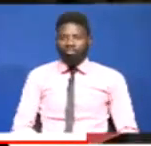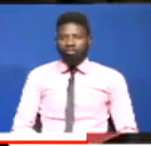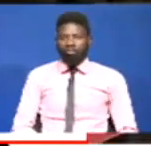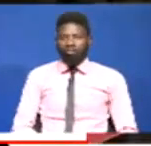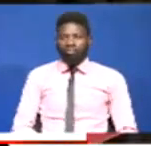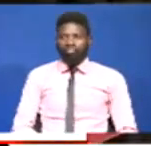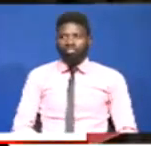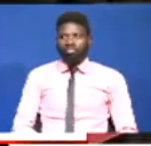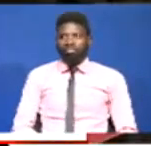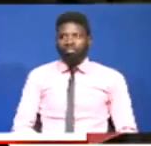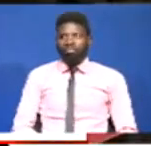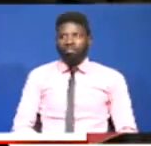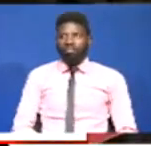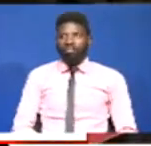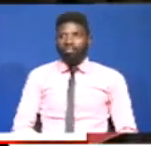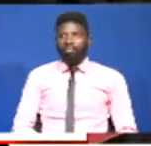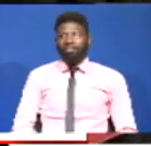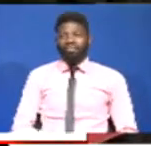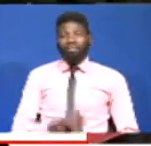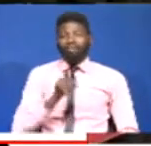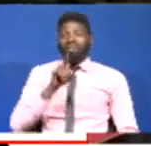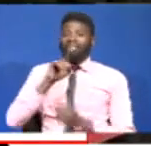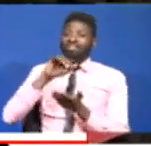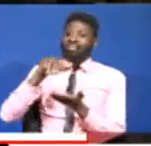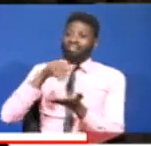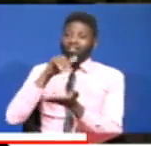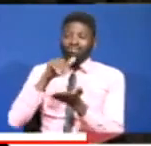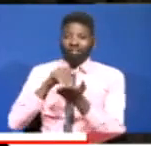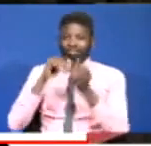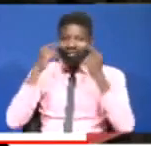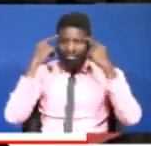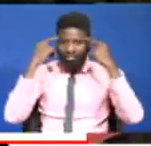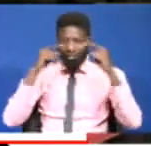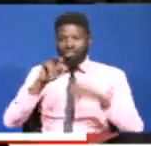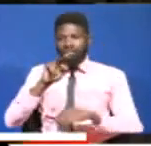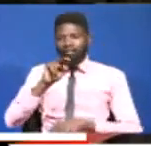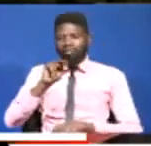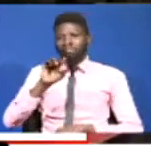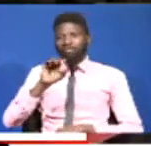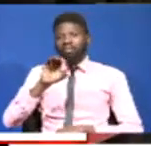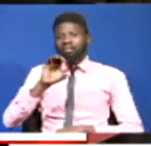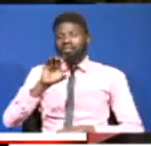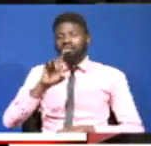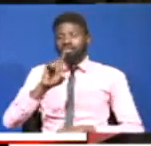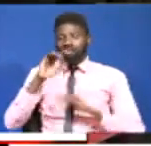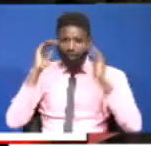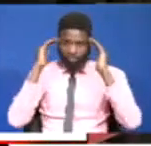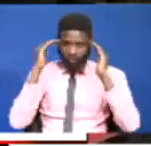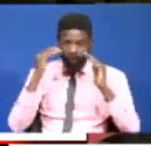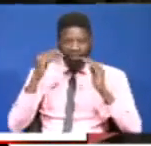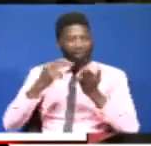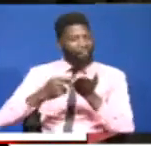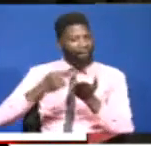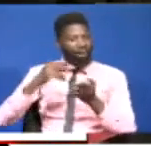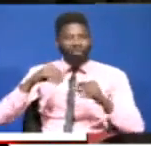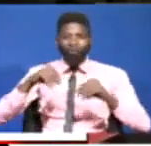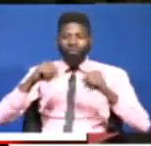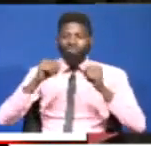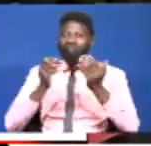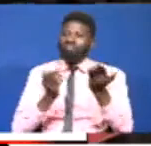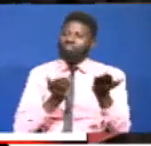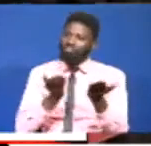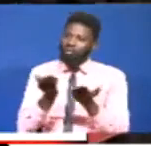We hope the Centre of Excellence for NCD will not only cater for high-quality service provision, but also provide